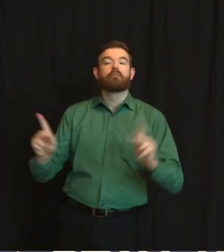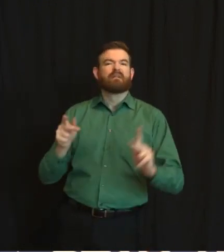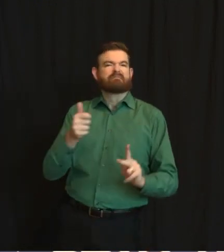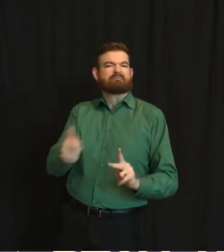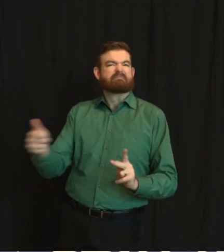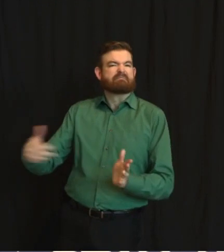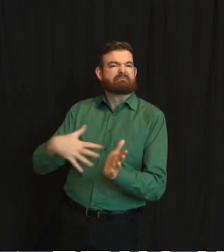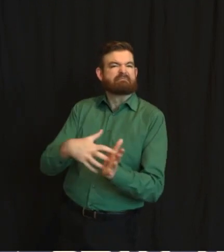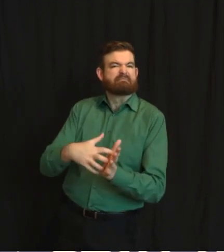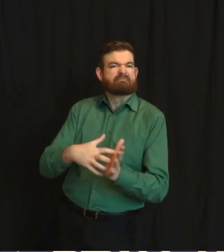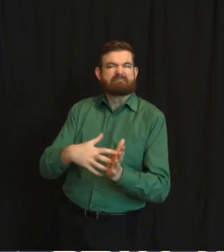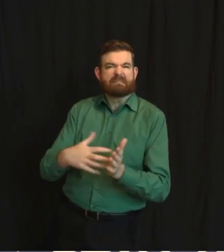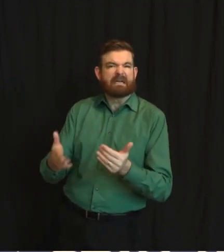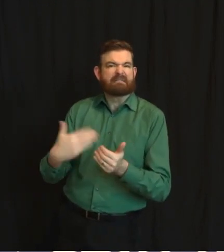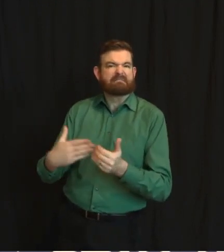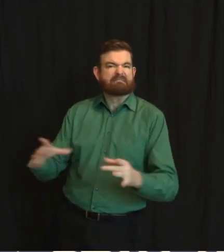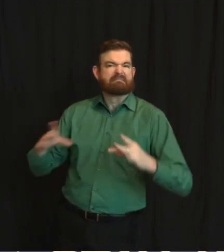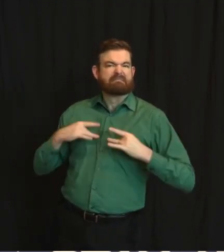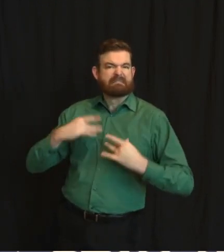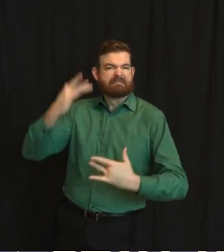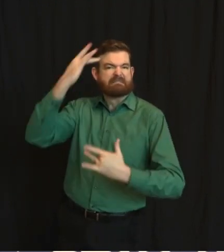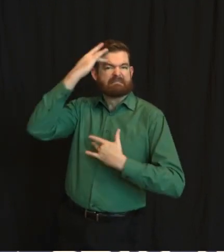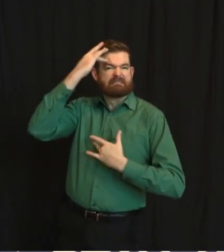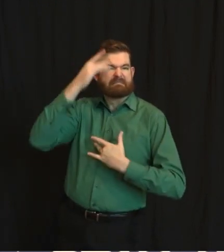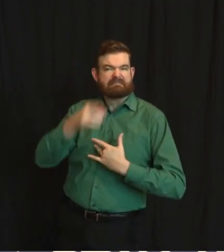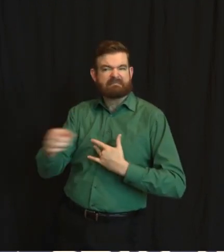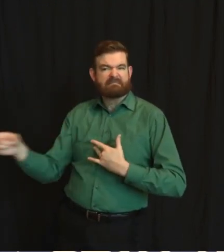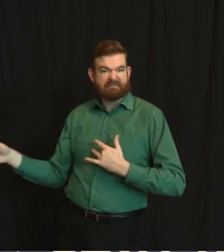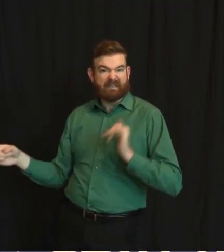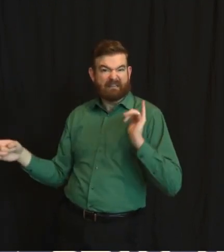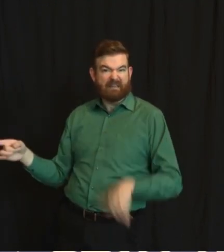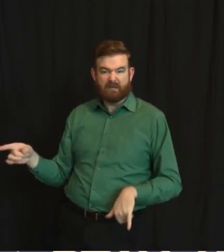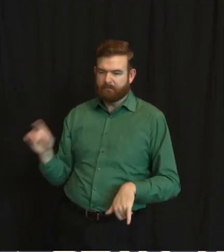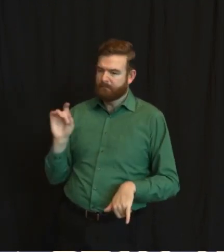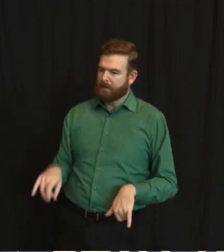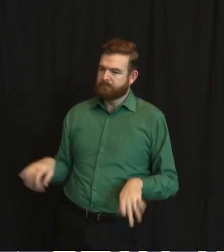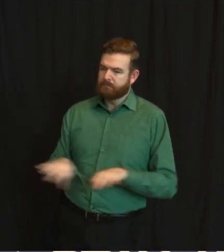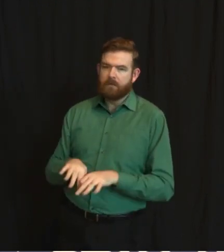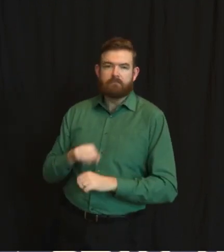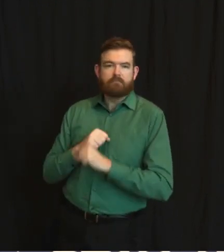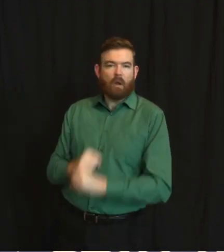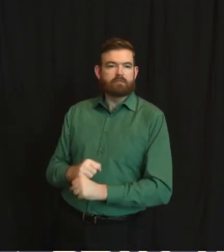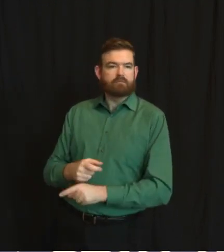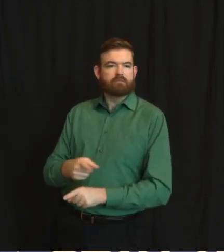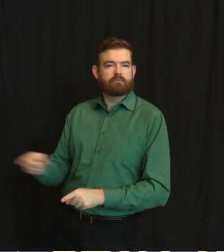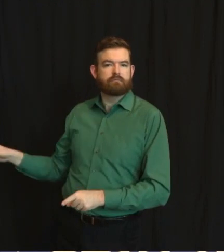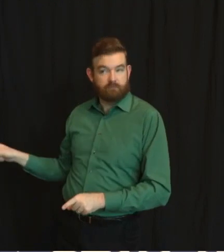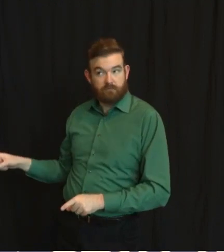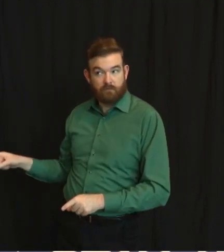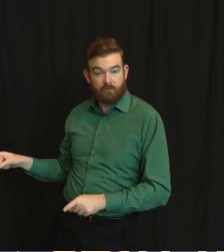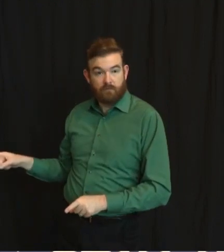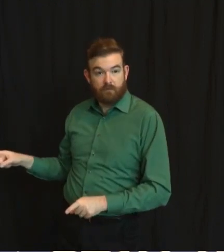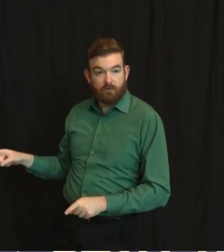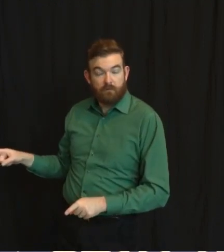risk of hospitalization and death. As the governor shared last evening, our hospitals reported